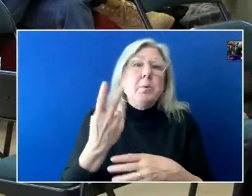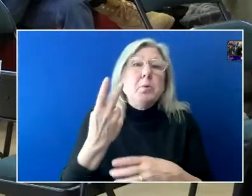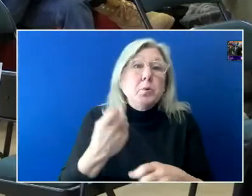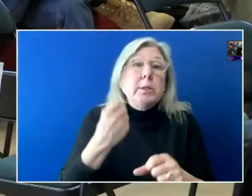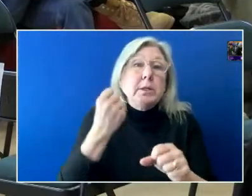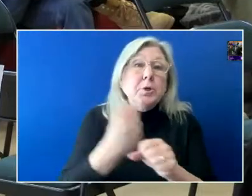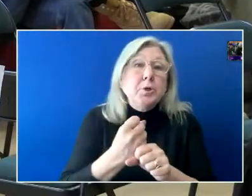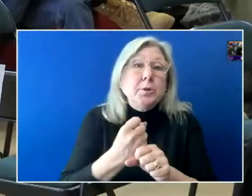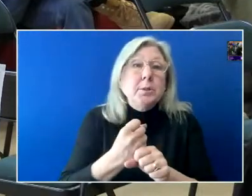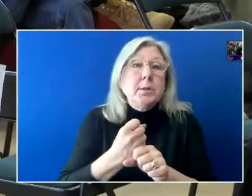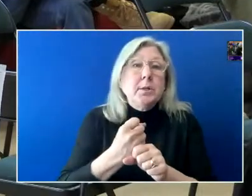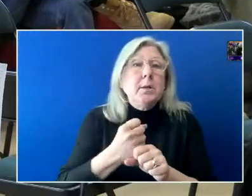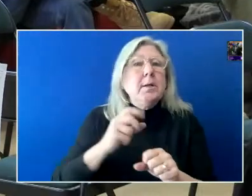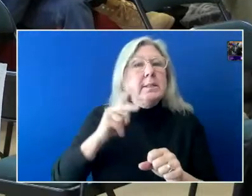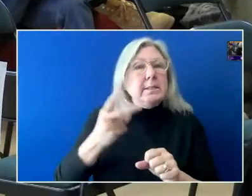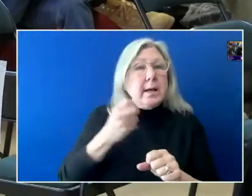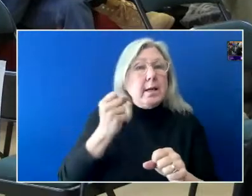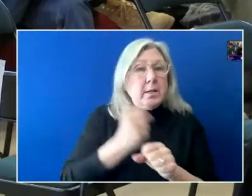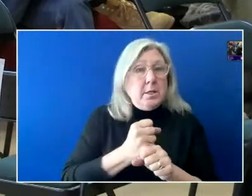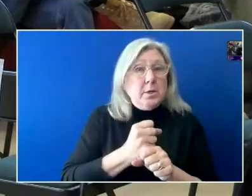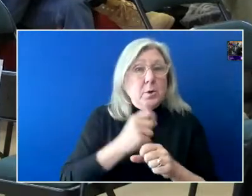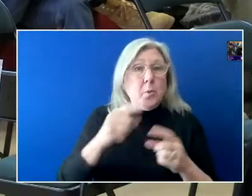second year where we had 1.4%